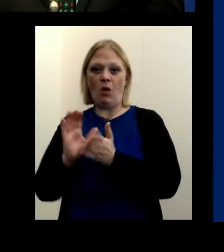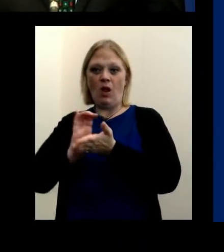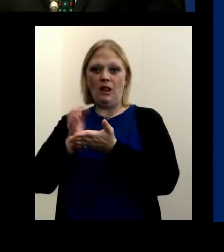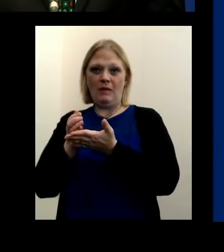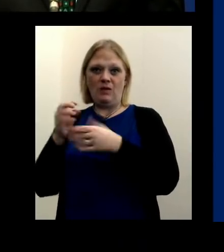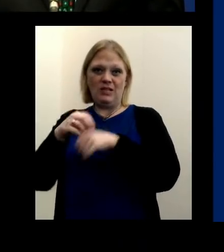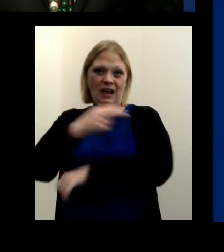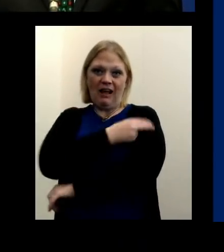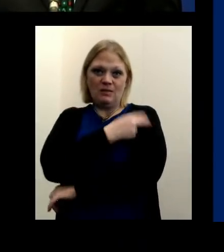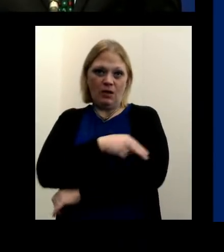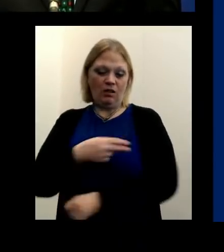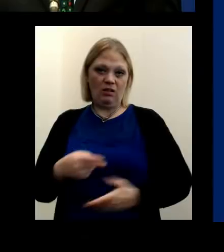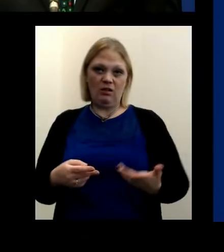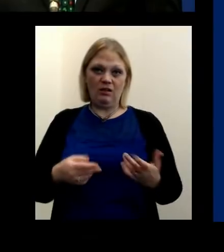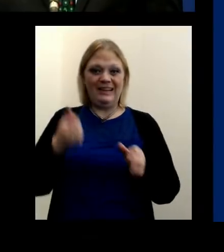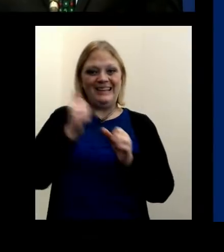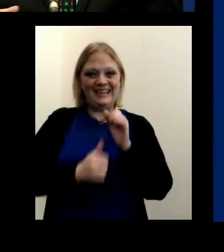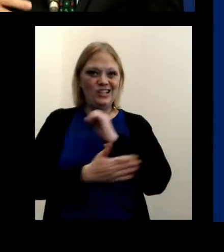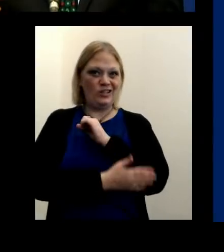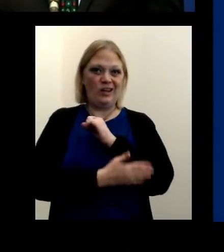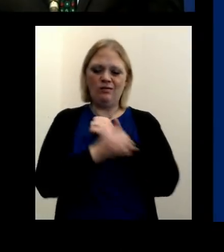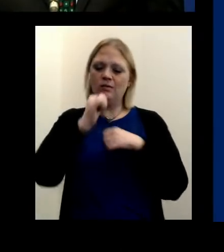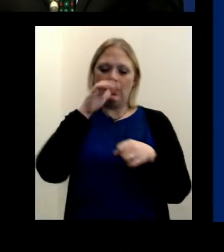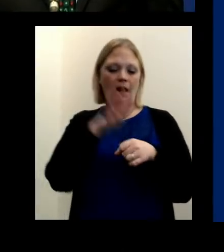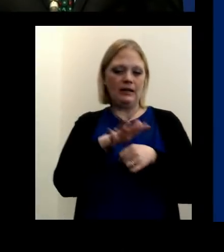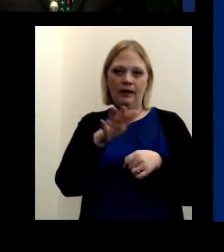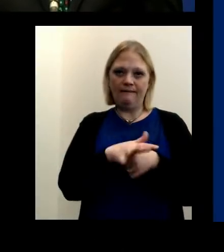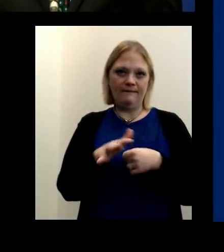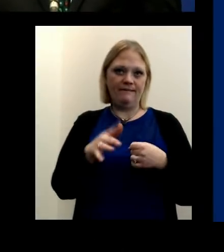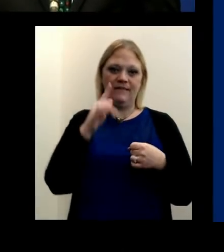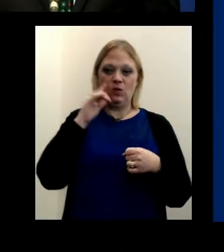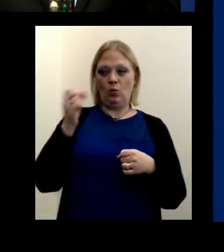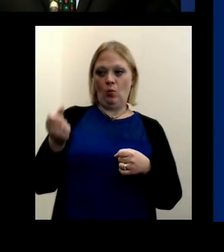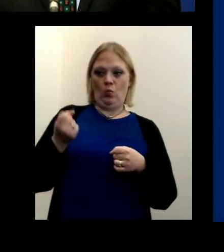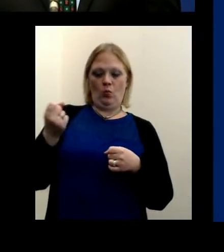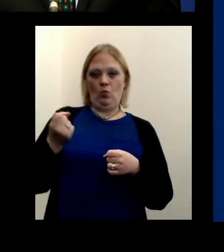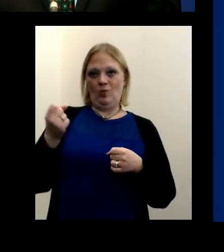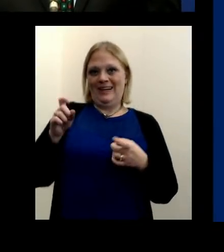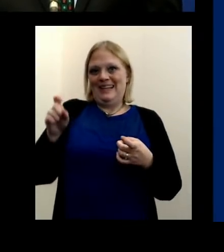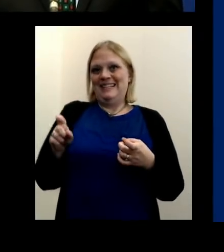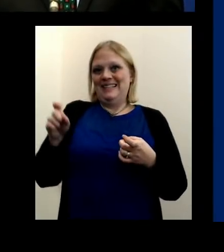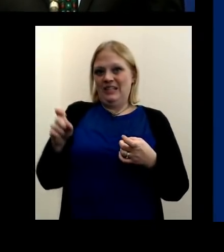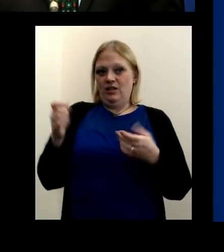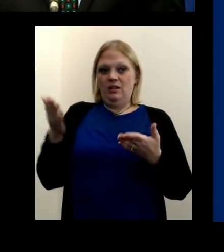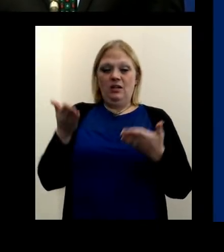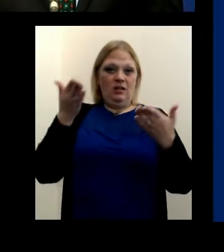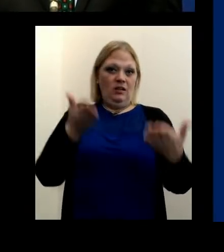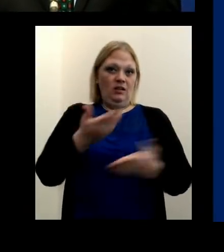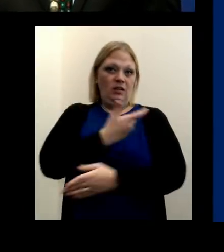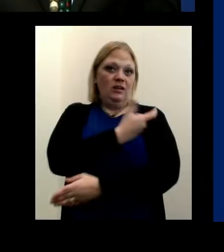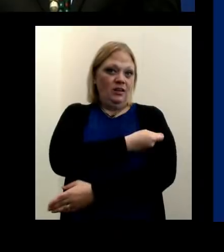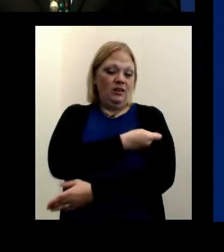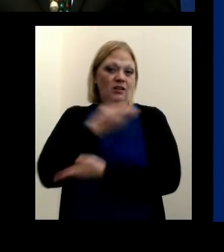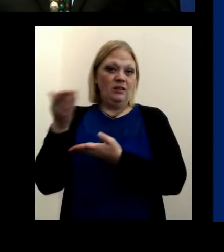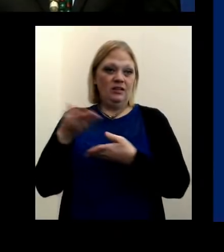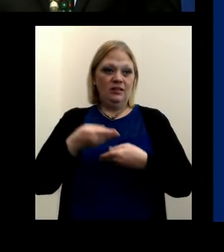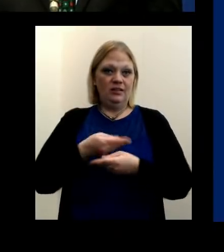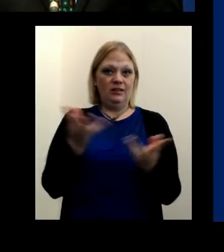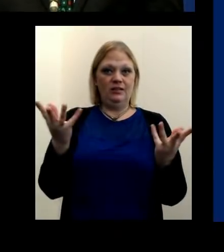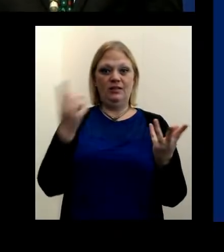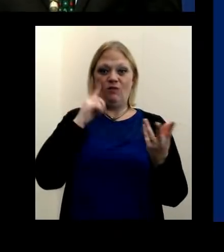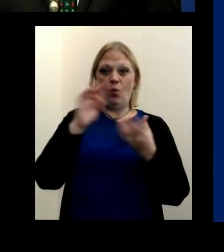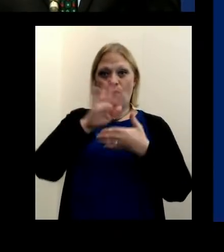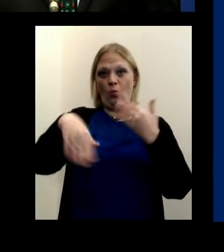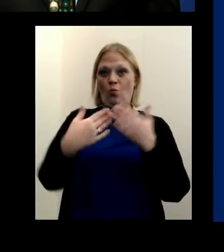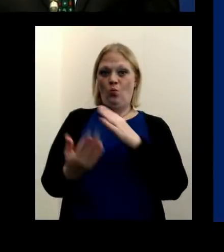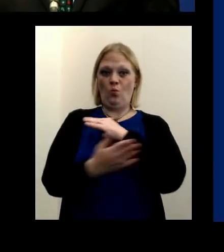in a hospital in each county. Not enough to, of course, hold what's going to be necessary to offer vaccine delivery in that county. So